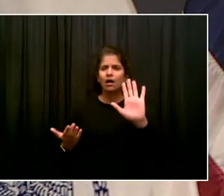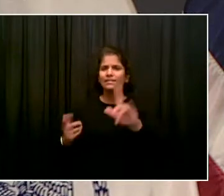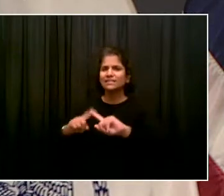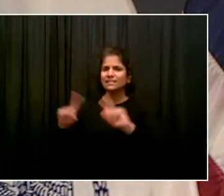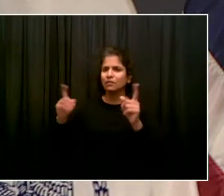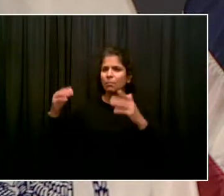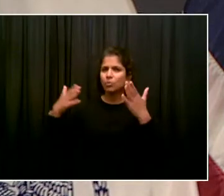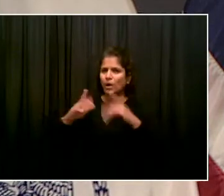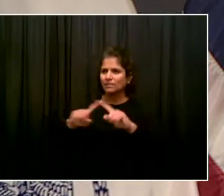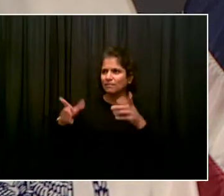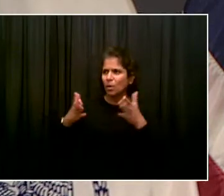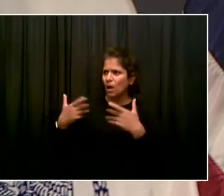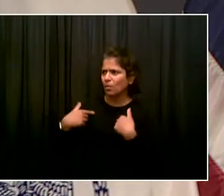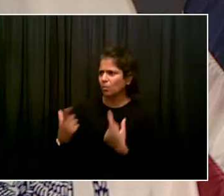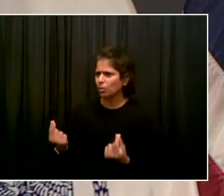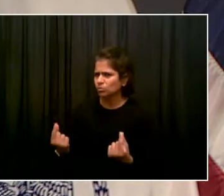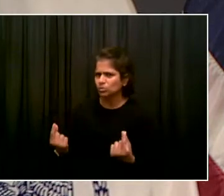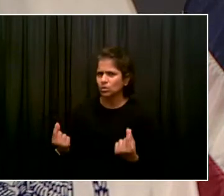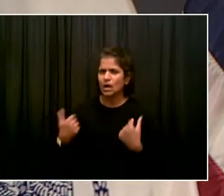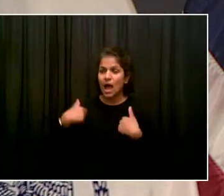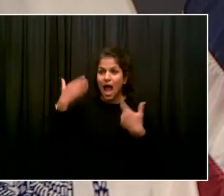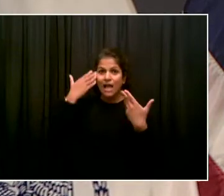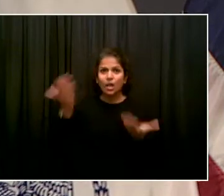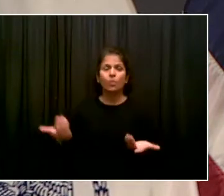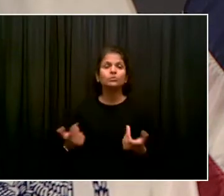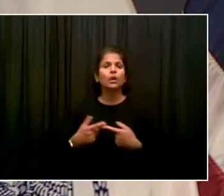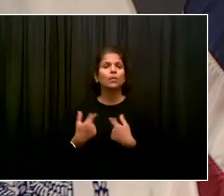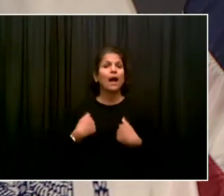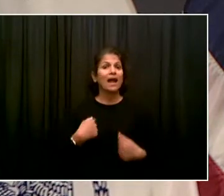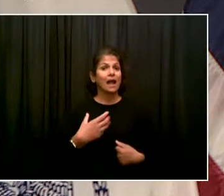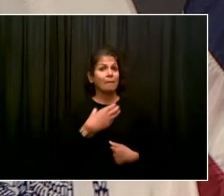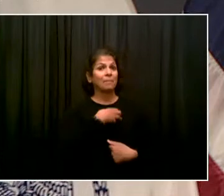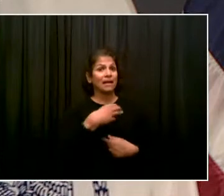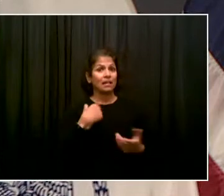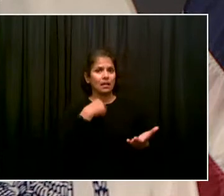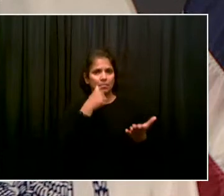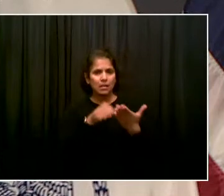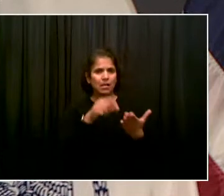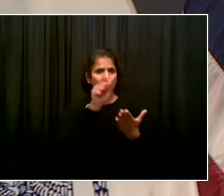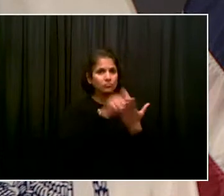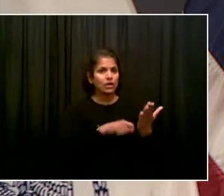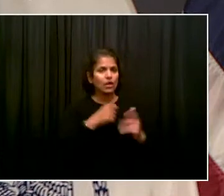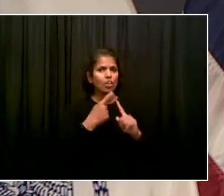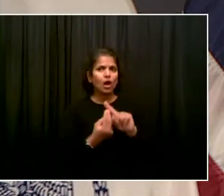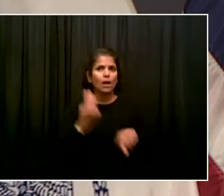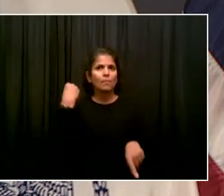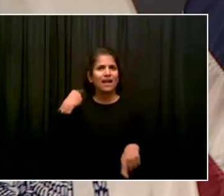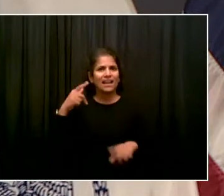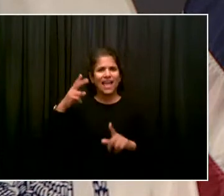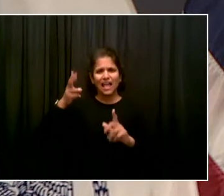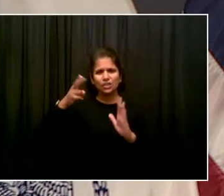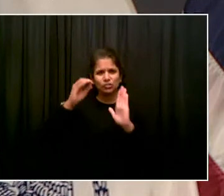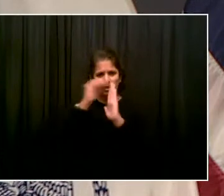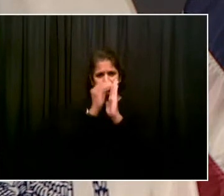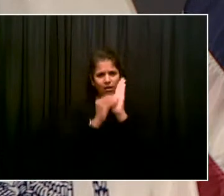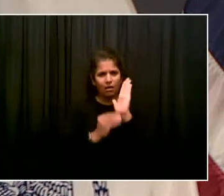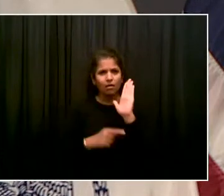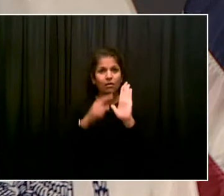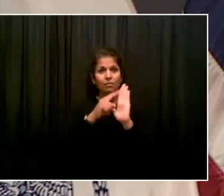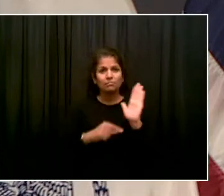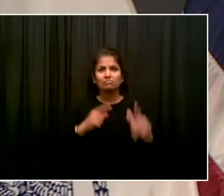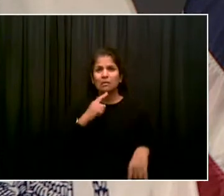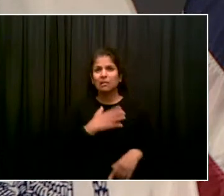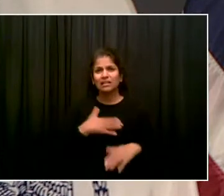this is the history. This is what we think makes sense. We're asking you to consider all these facts. They'll go through their process, and then we'll look to